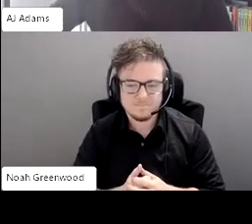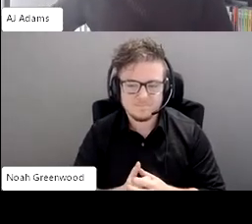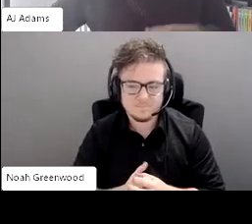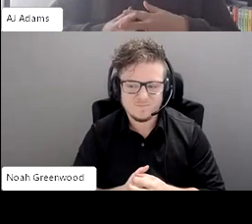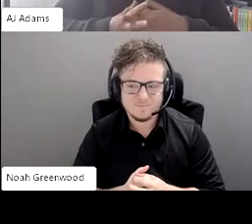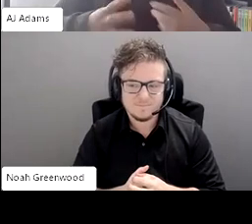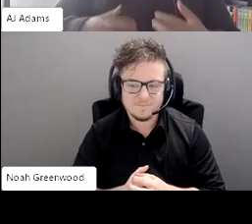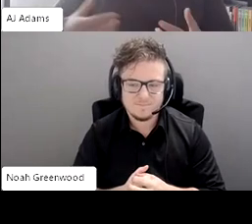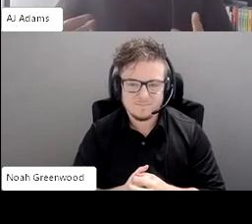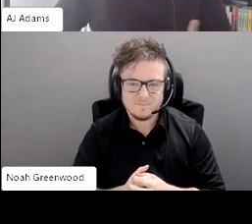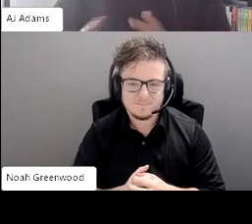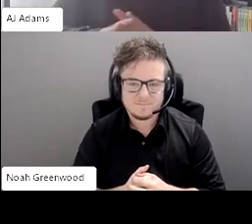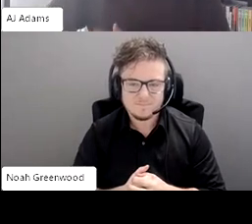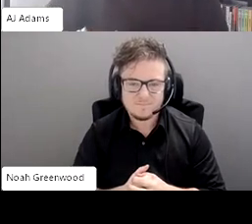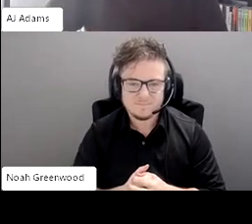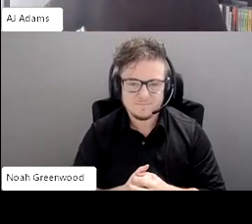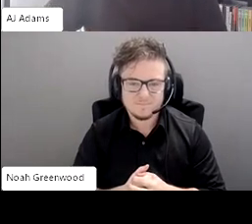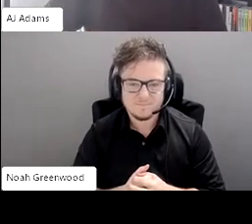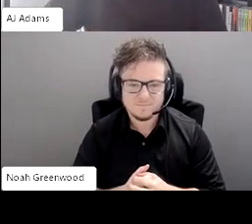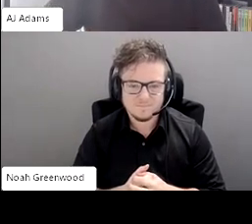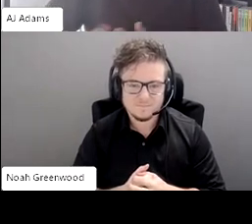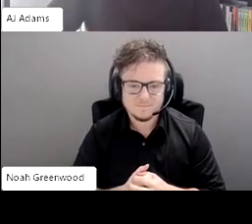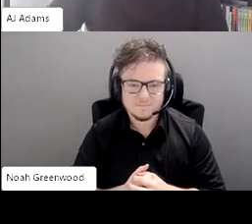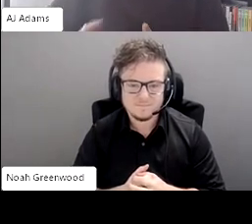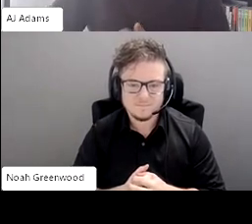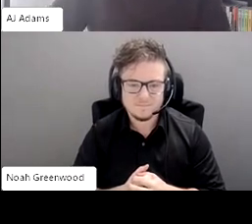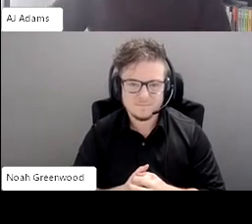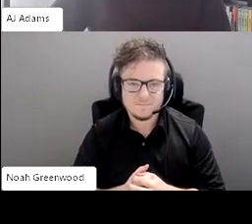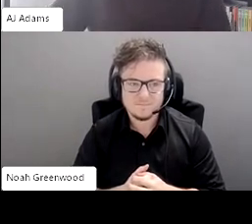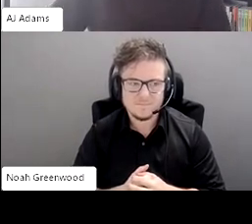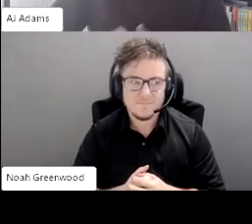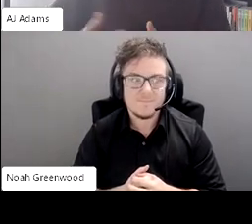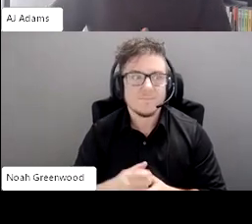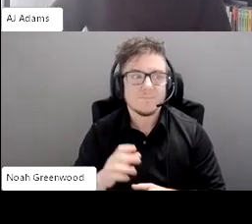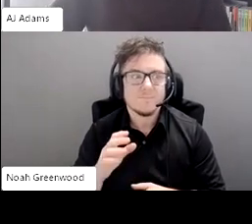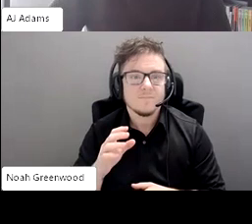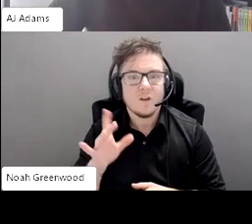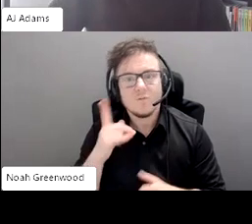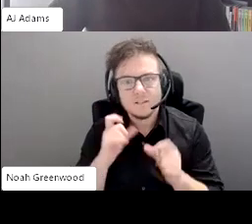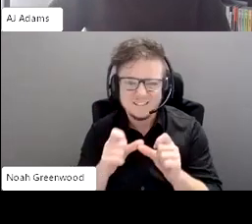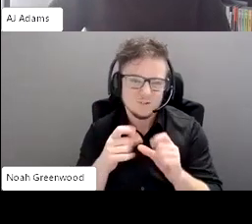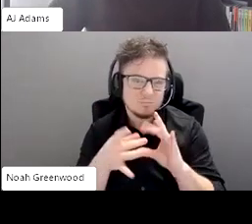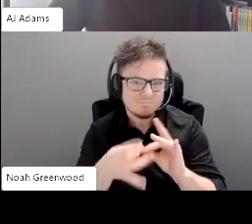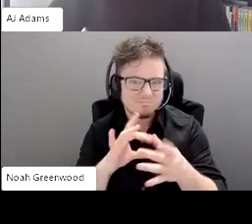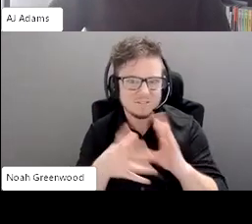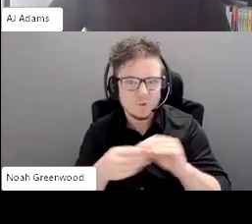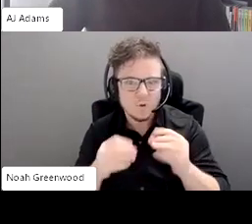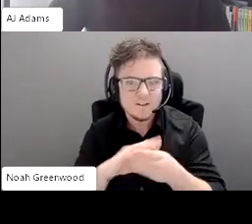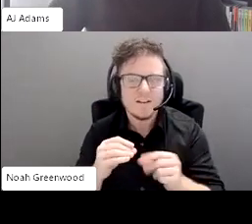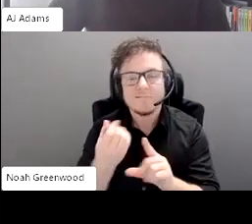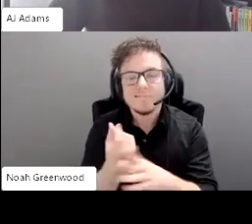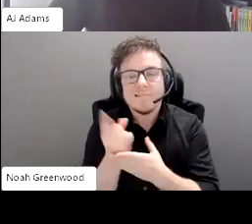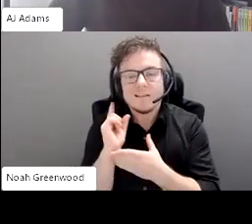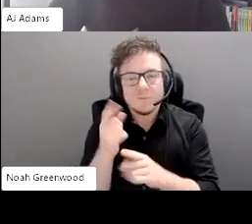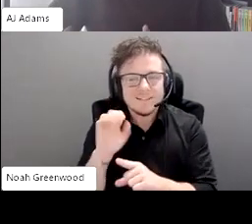And to continue the power of storytelling, last week, Egale hosted an immersive audio gallery in